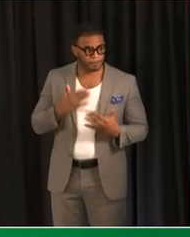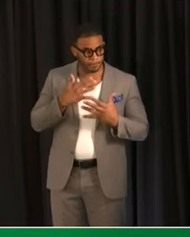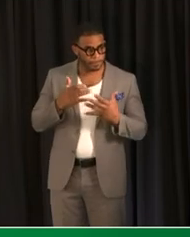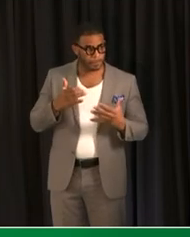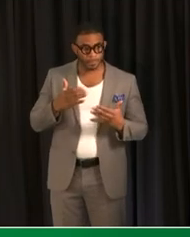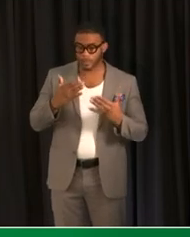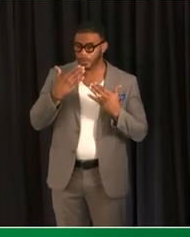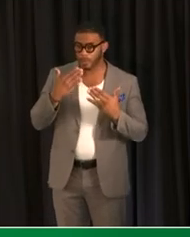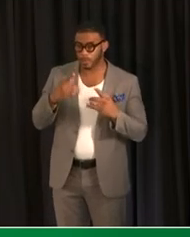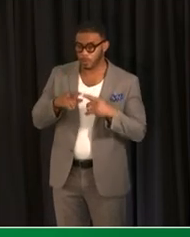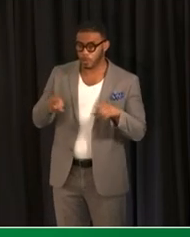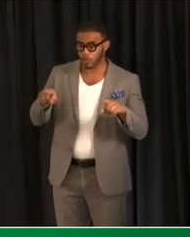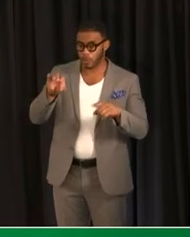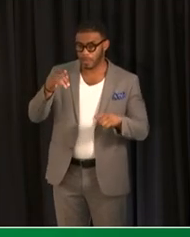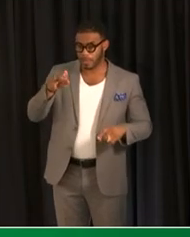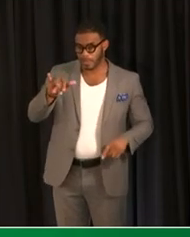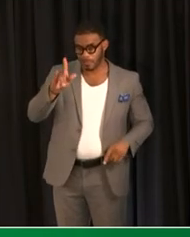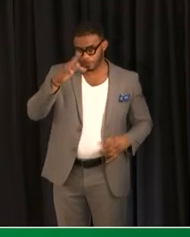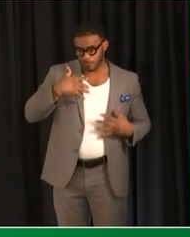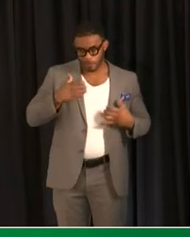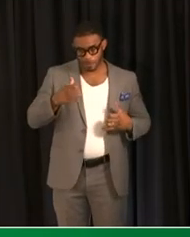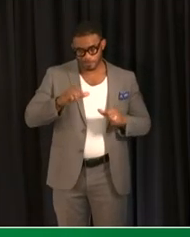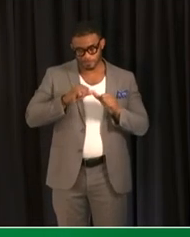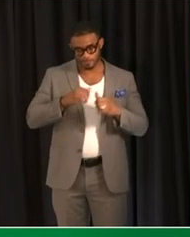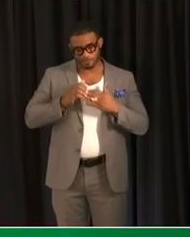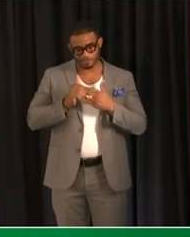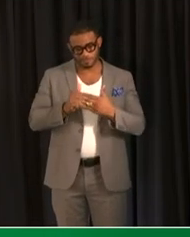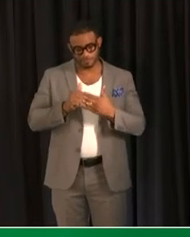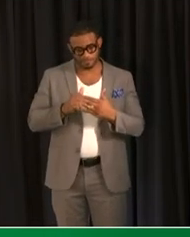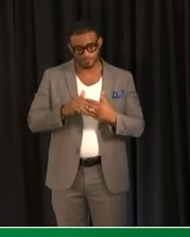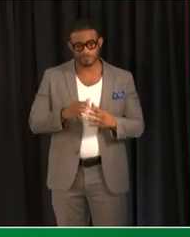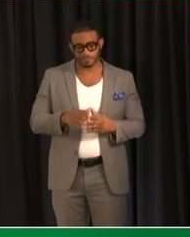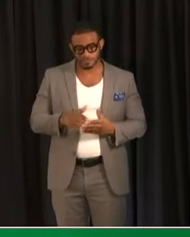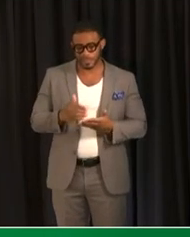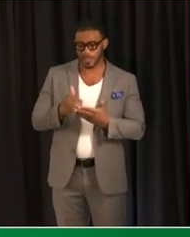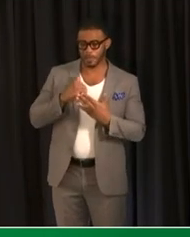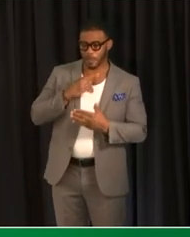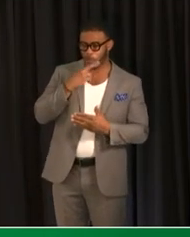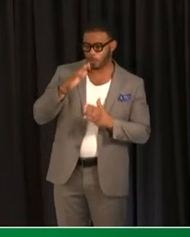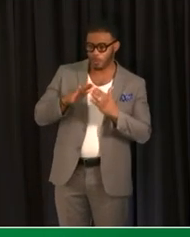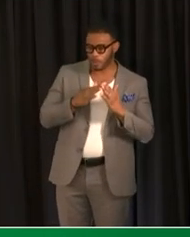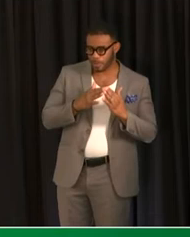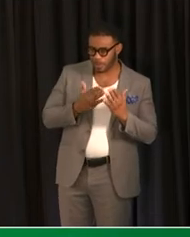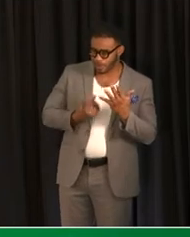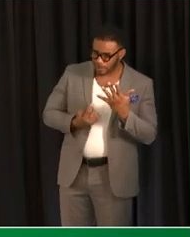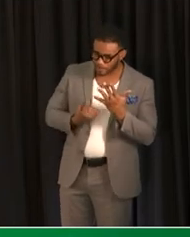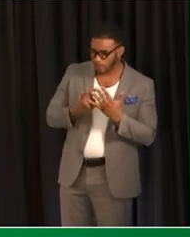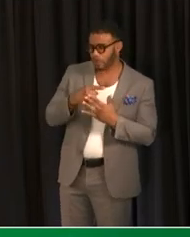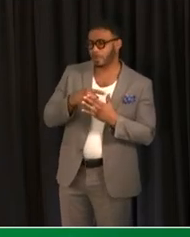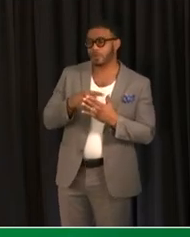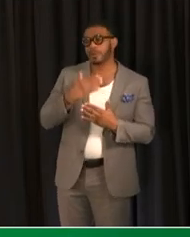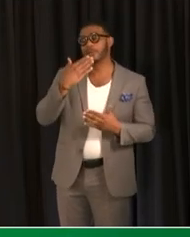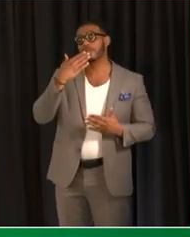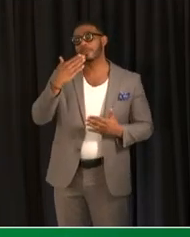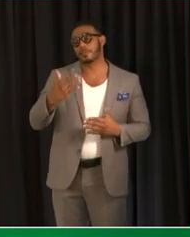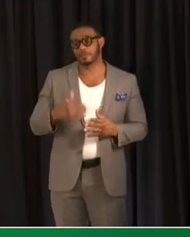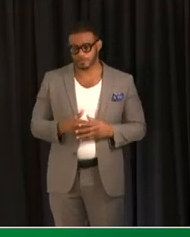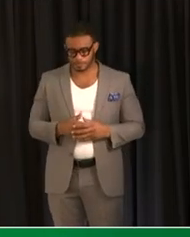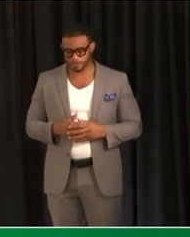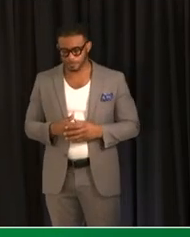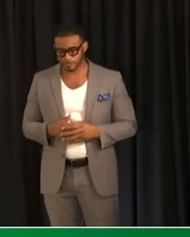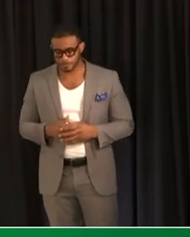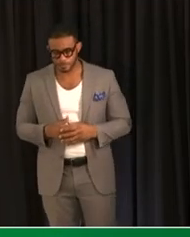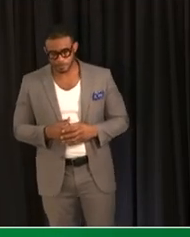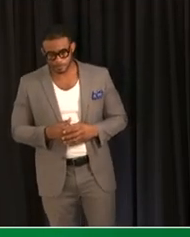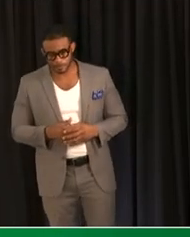Thank you so much. And thank you to you, Kathy, for your consistent leadership in helping our restaurant community get through this